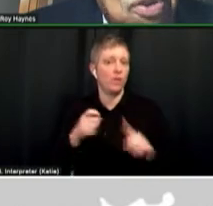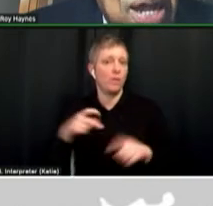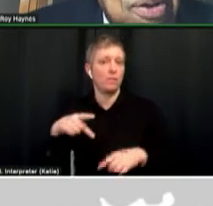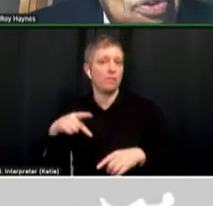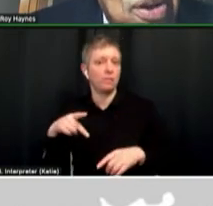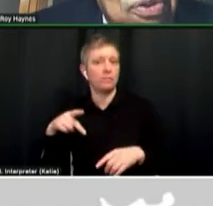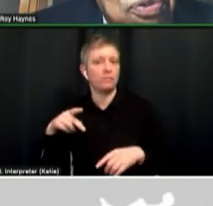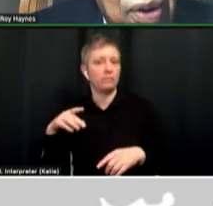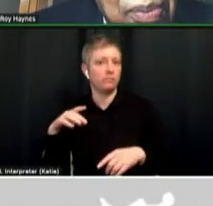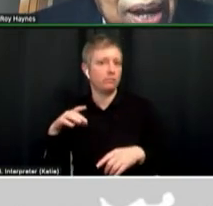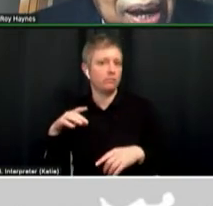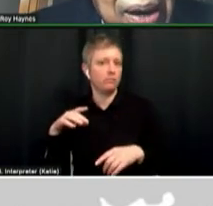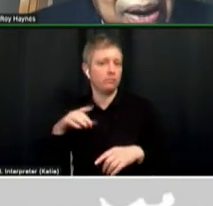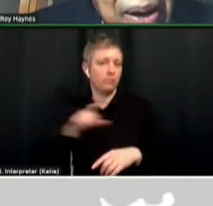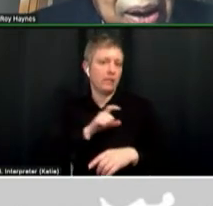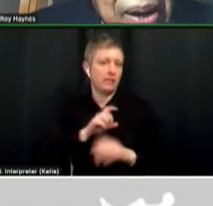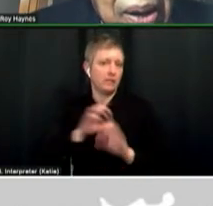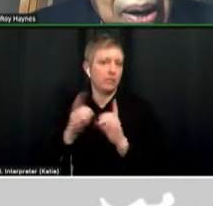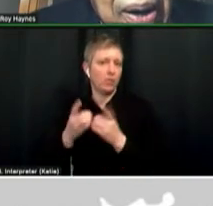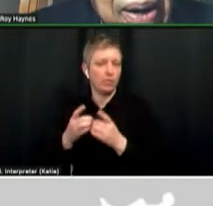of challenges from the